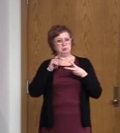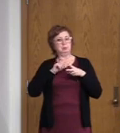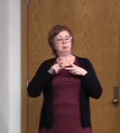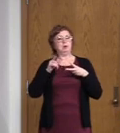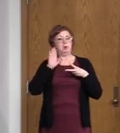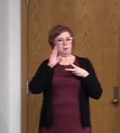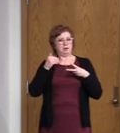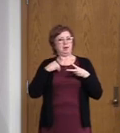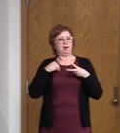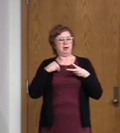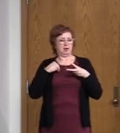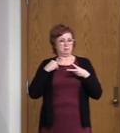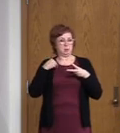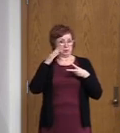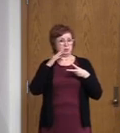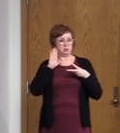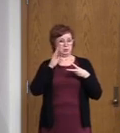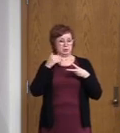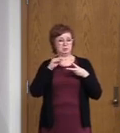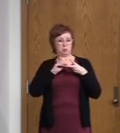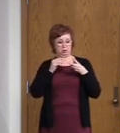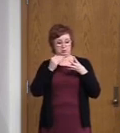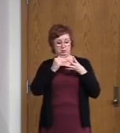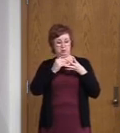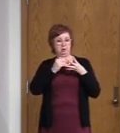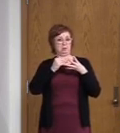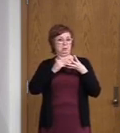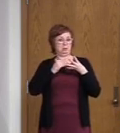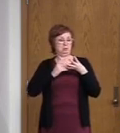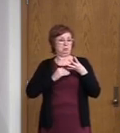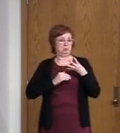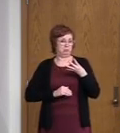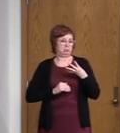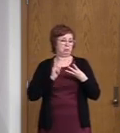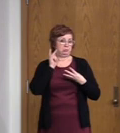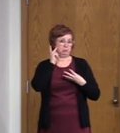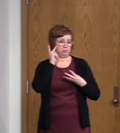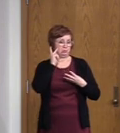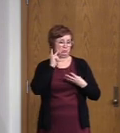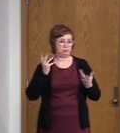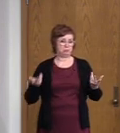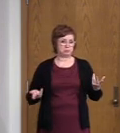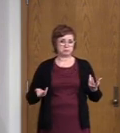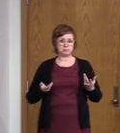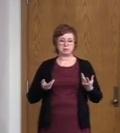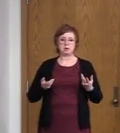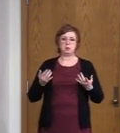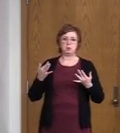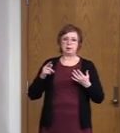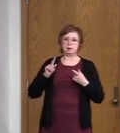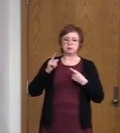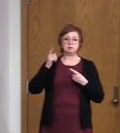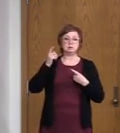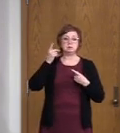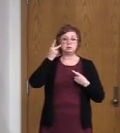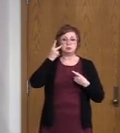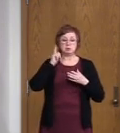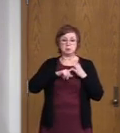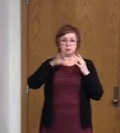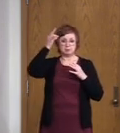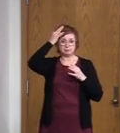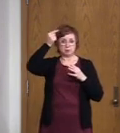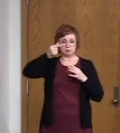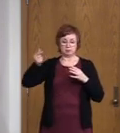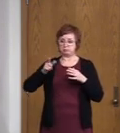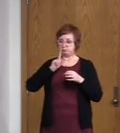available to us, and we can only prepare and act on what we hear. To the minister's point, is the federal government has to deliver what they